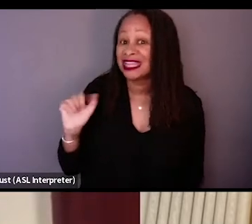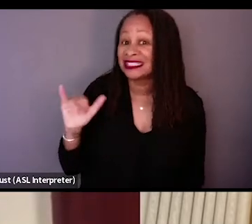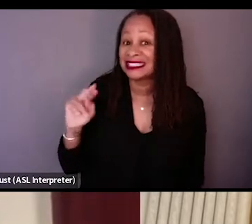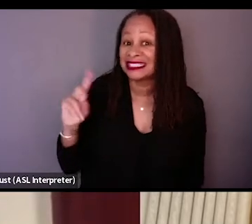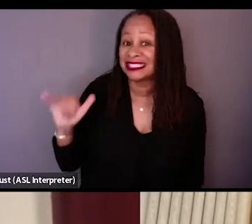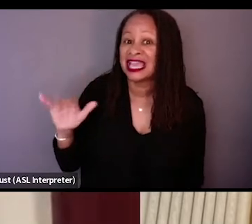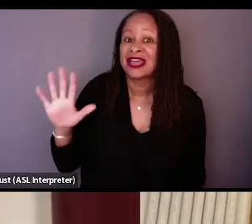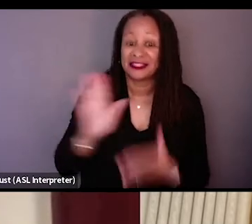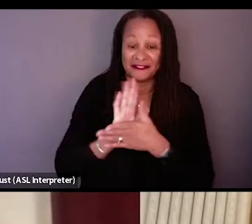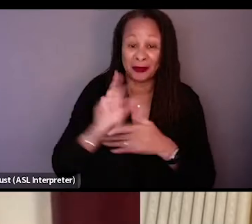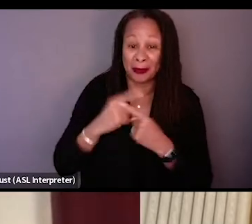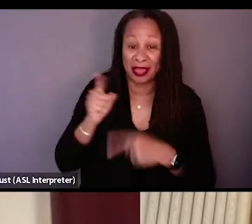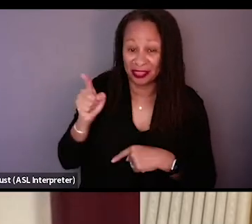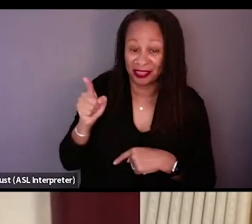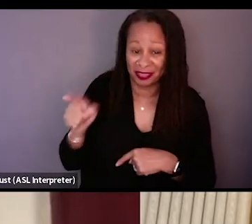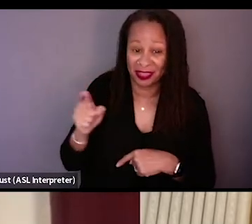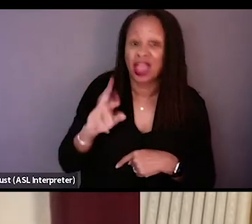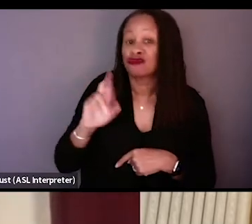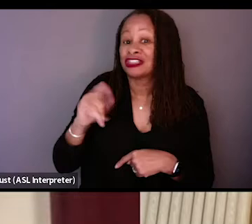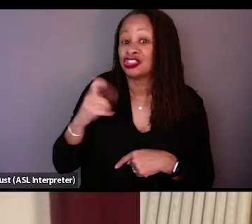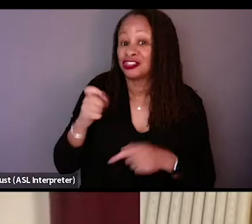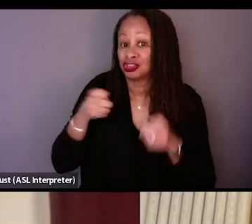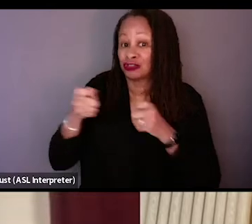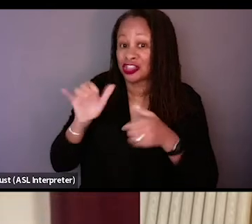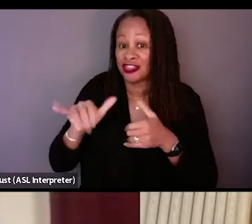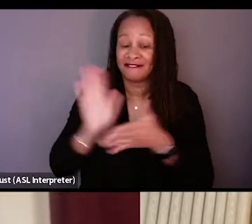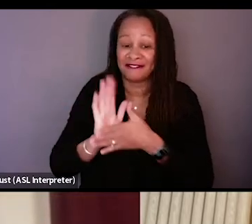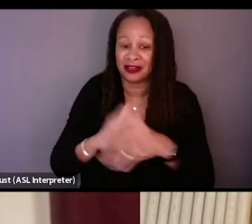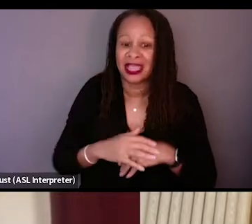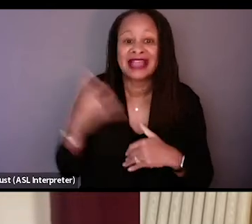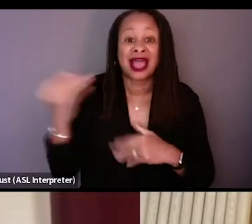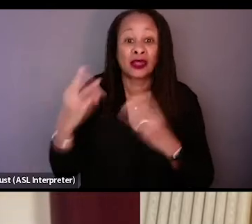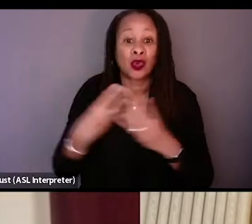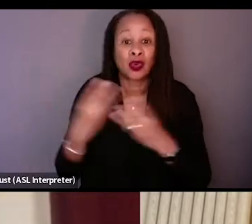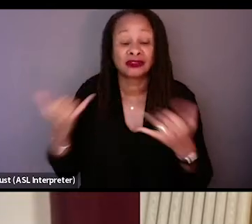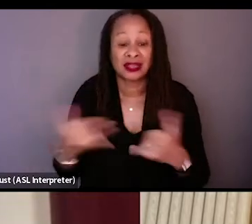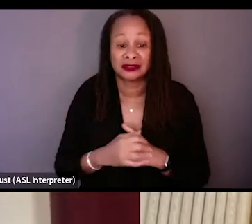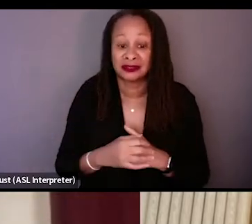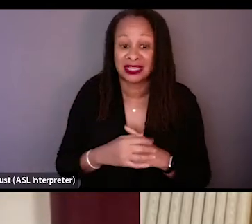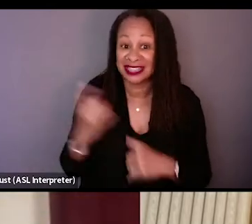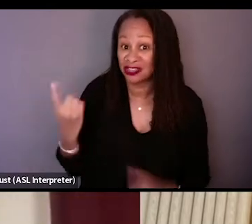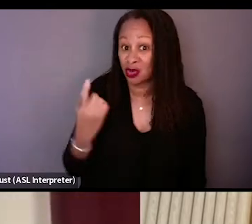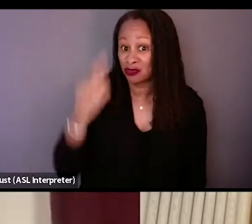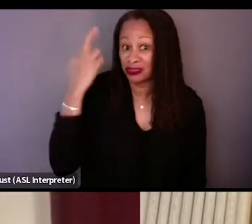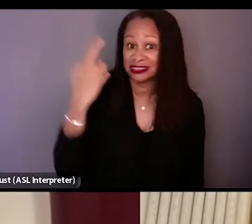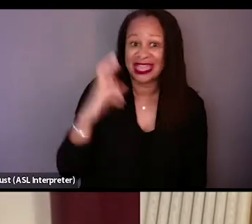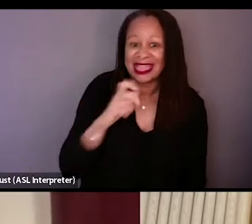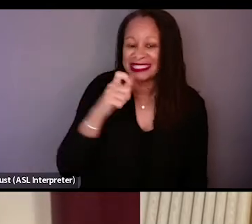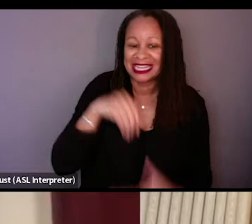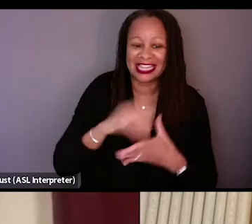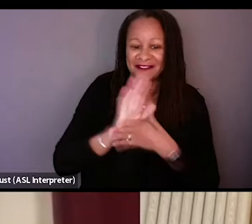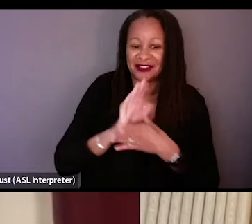about Sidney Poitier, you mentioned Reggie directing that film, there is out in the world right now. Would that be the only reason that Sidney's not in the